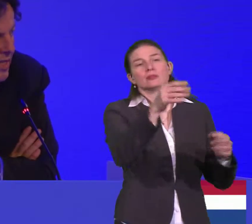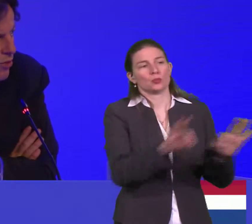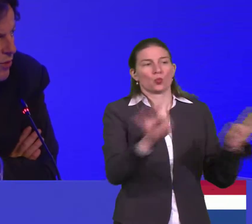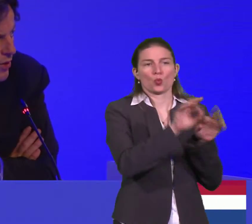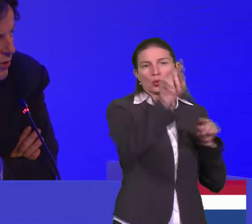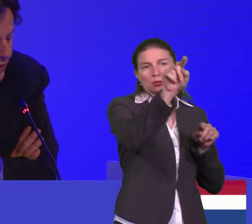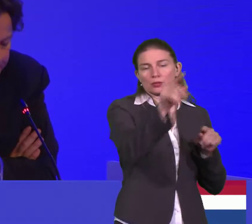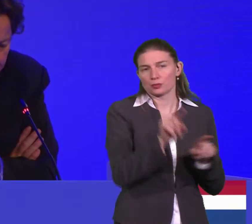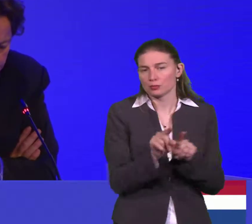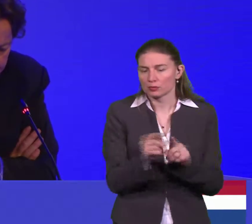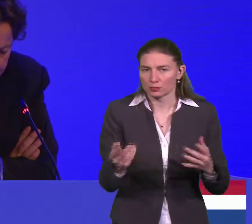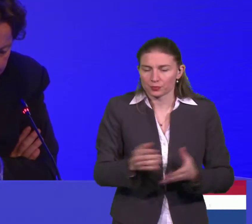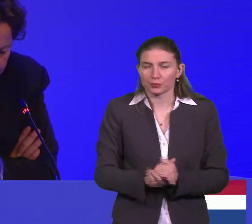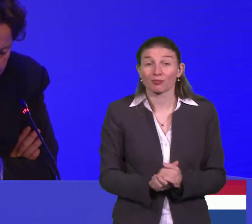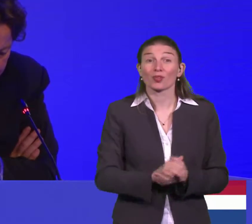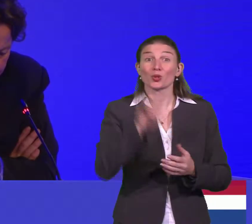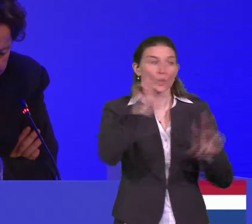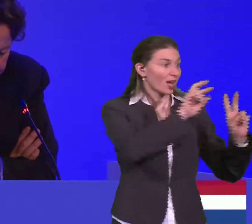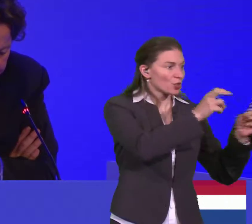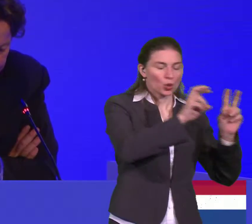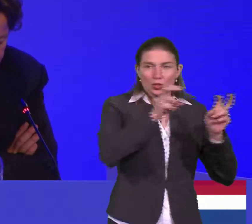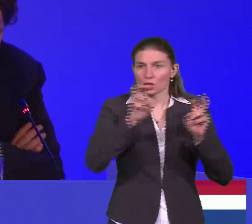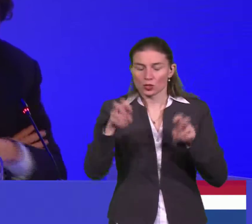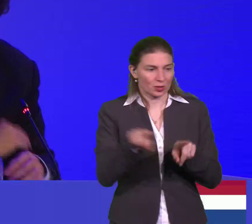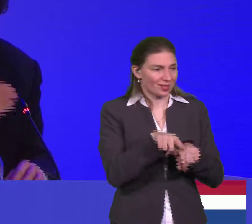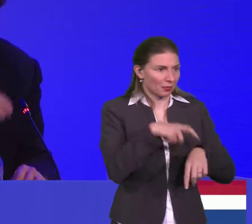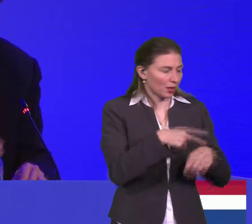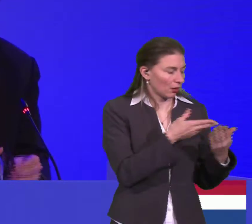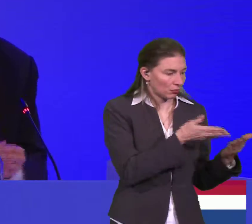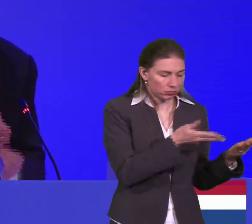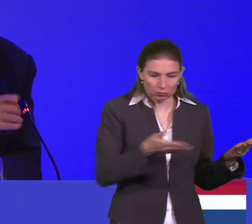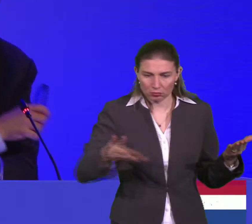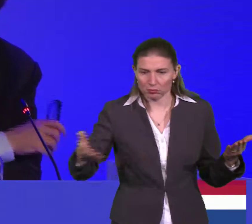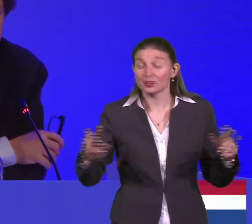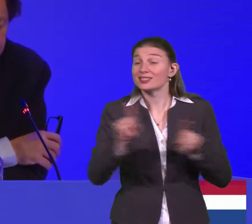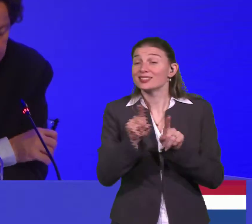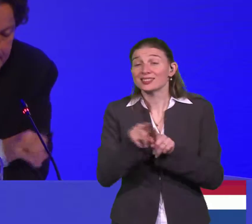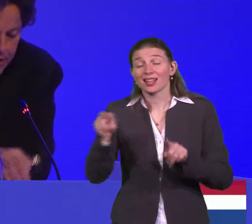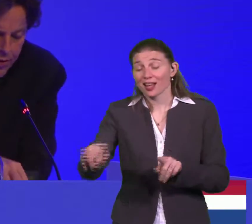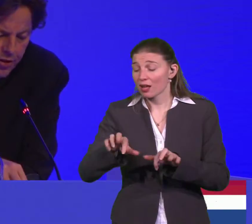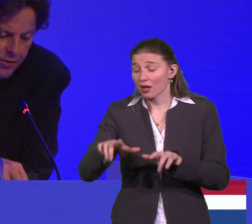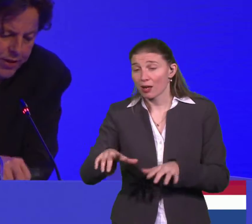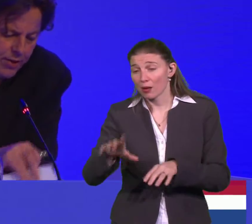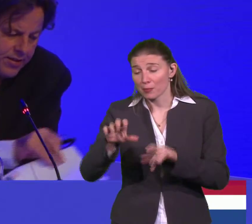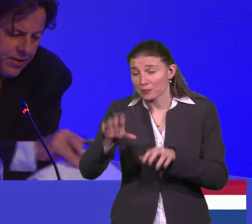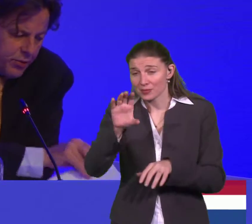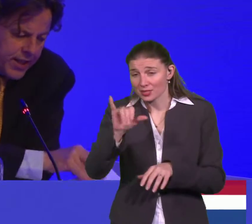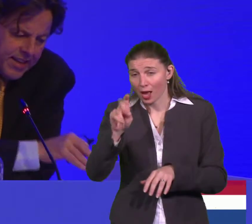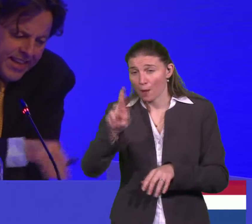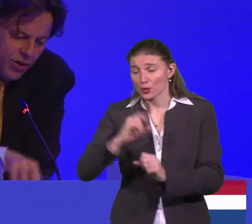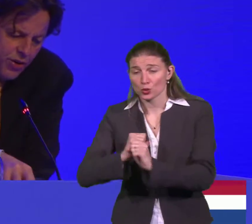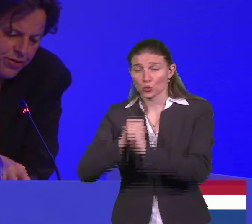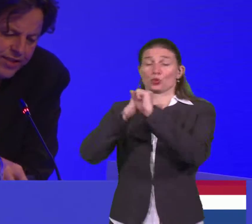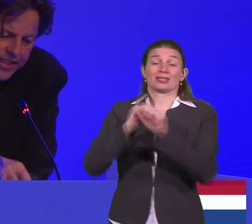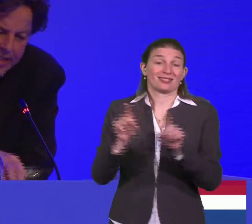issue, and we need to work on all these issues at the same time, and implementation there is key. The same goes for cybersecurity. where some of the questions were